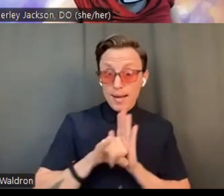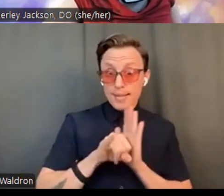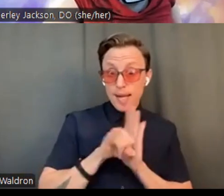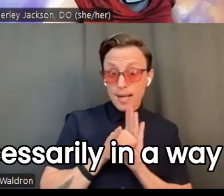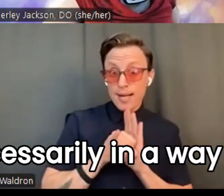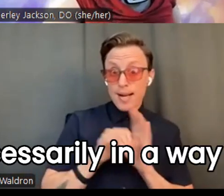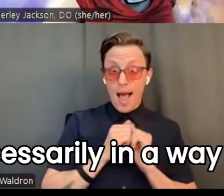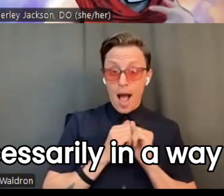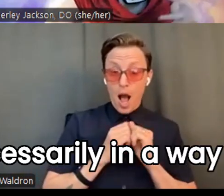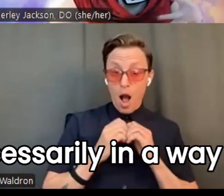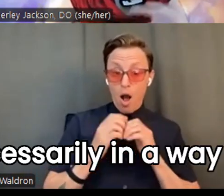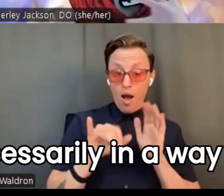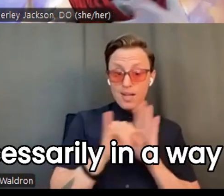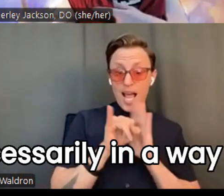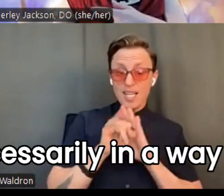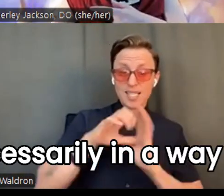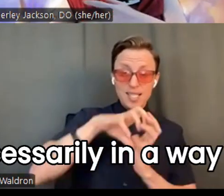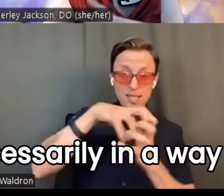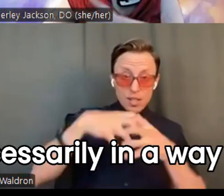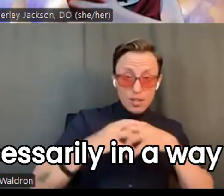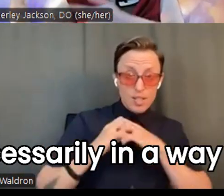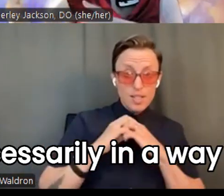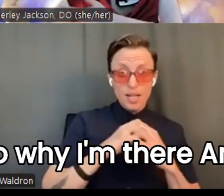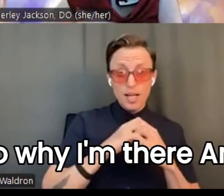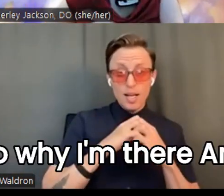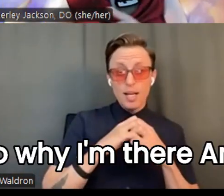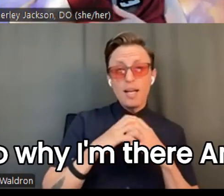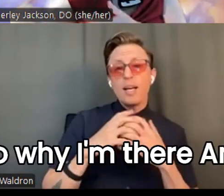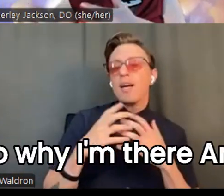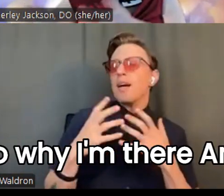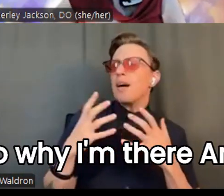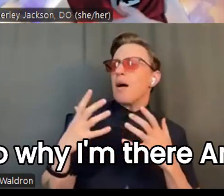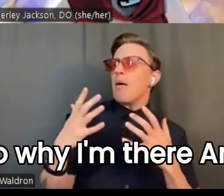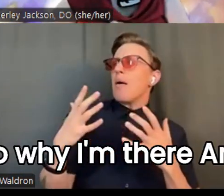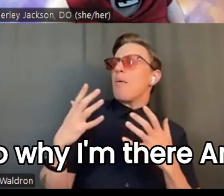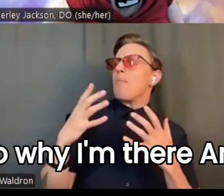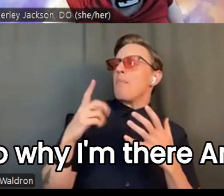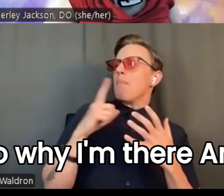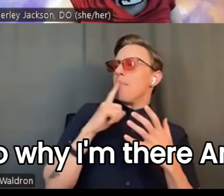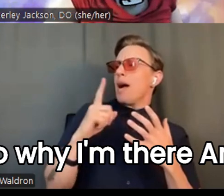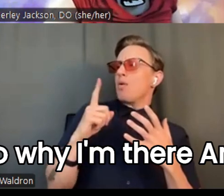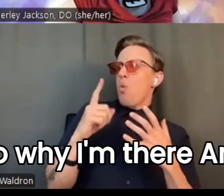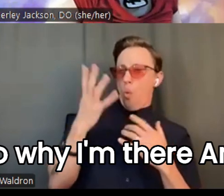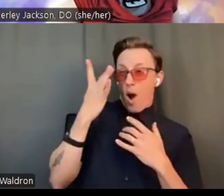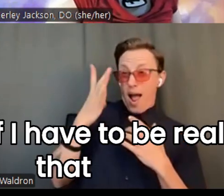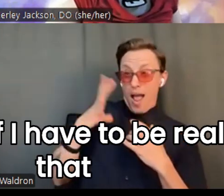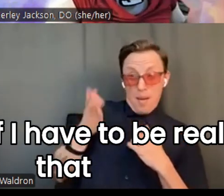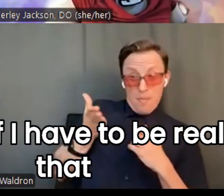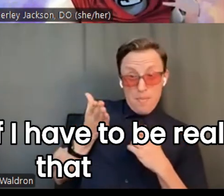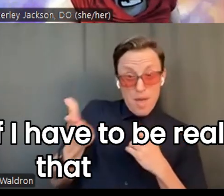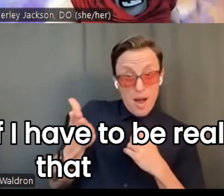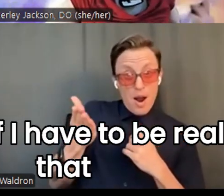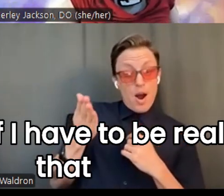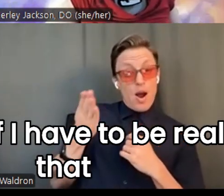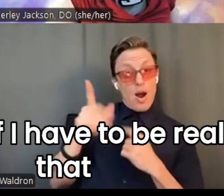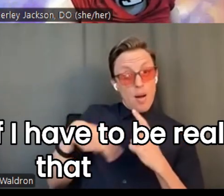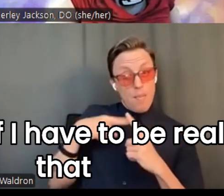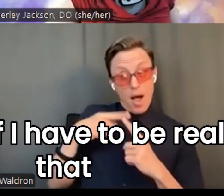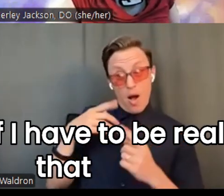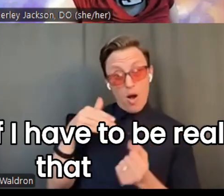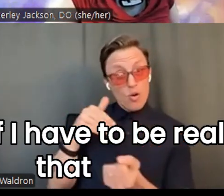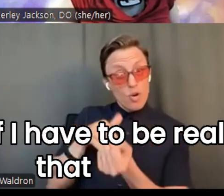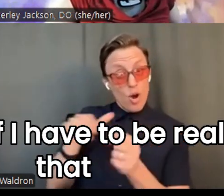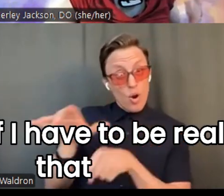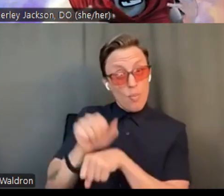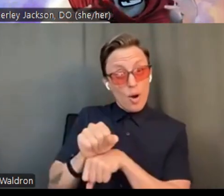them, but not necessarily in a way that's relevant to why I'm there. And so I know for myself, I have to be